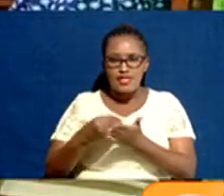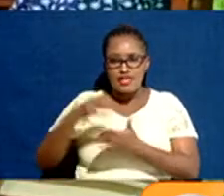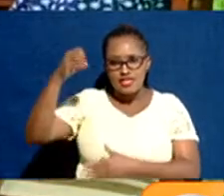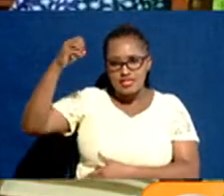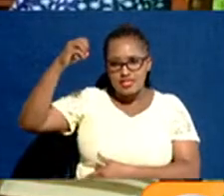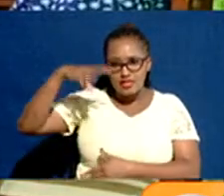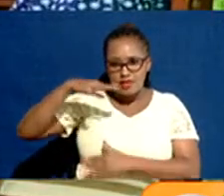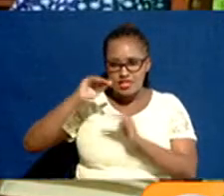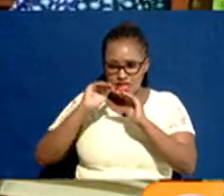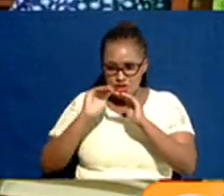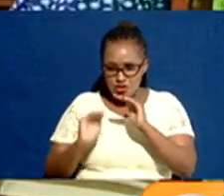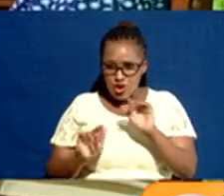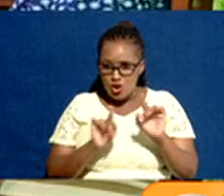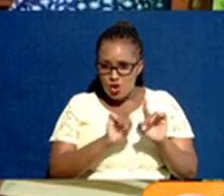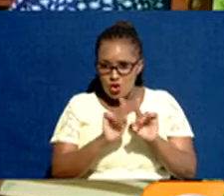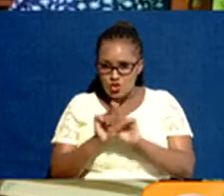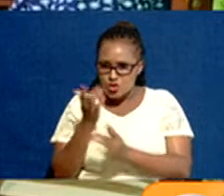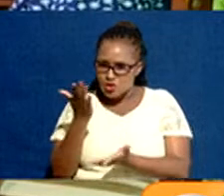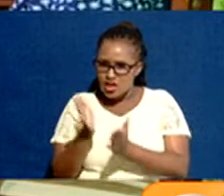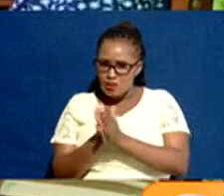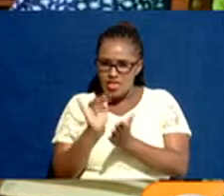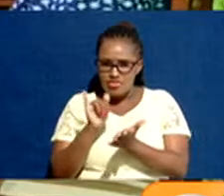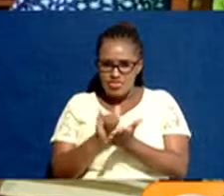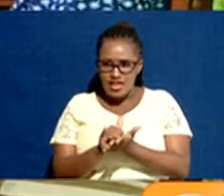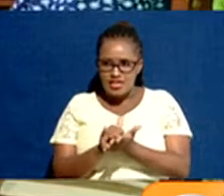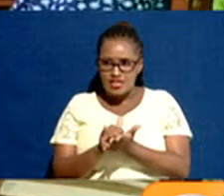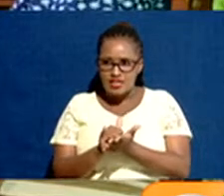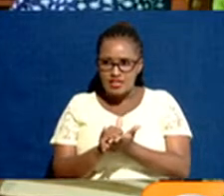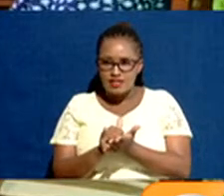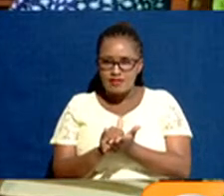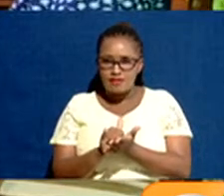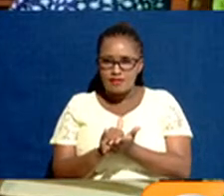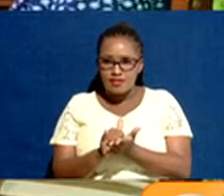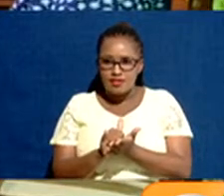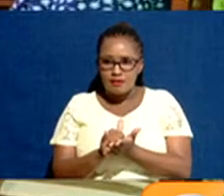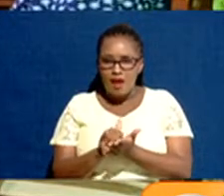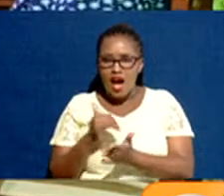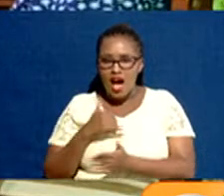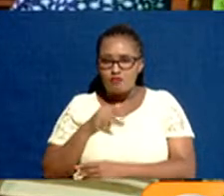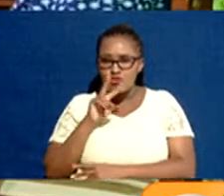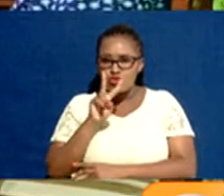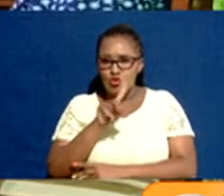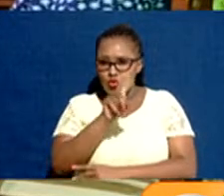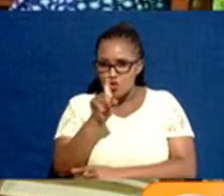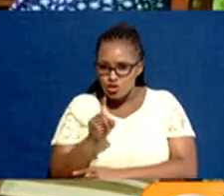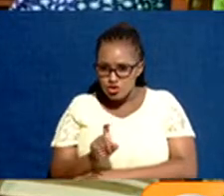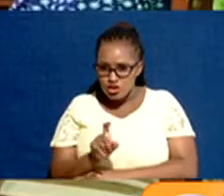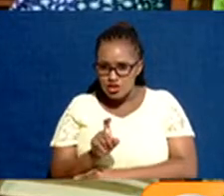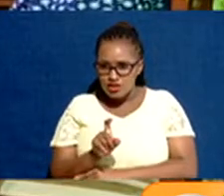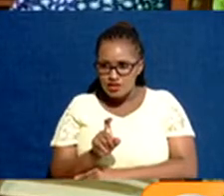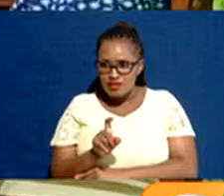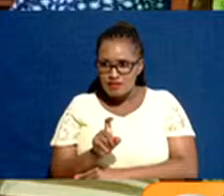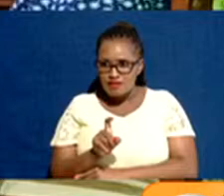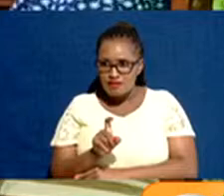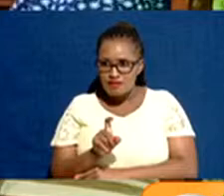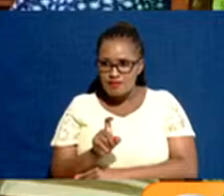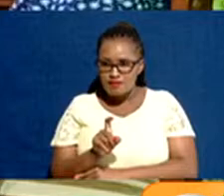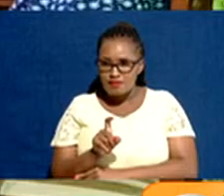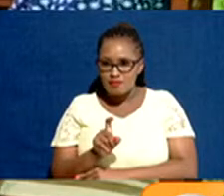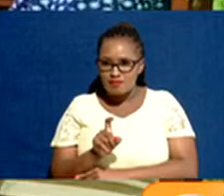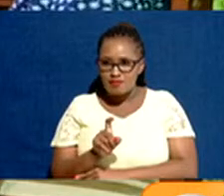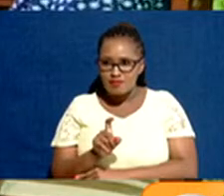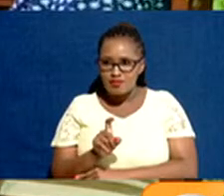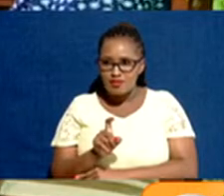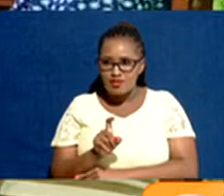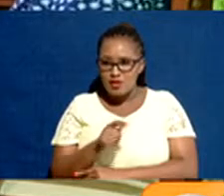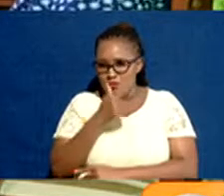plan. Referencing that tweet by David Ndii, I have two questions. When should Kenyans expect the cost